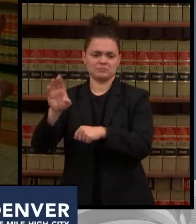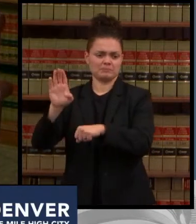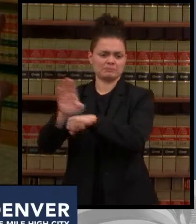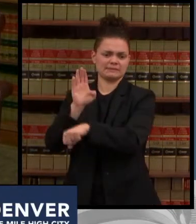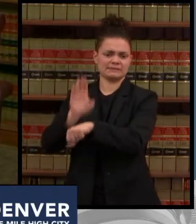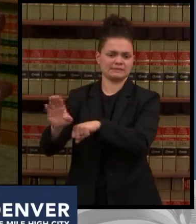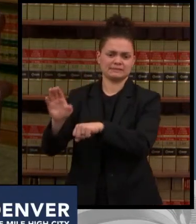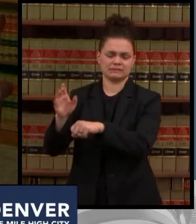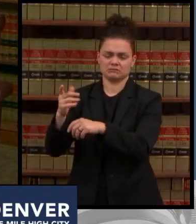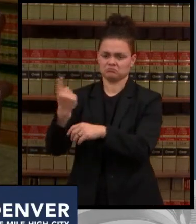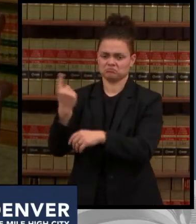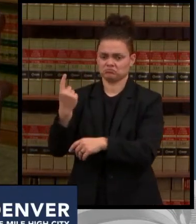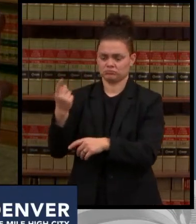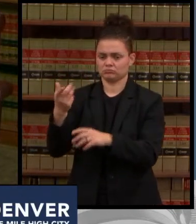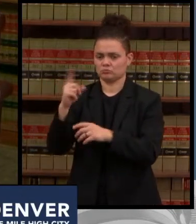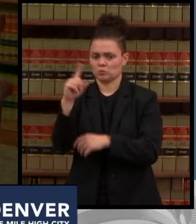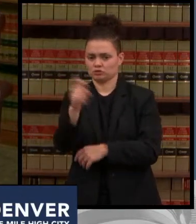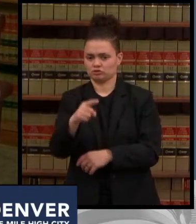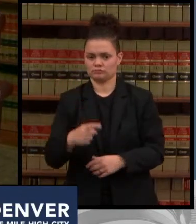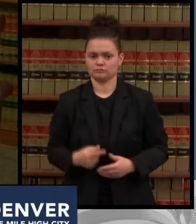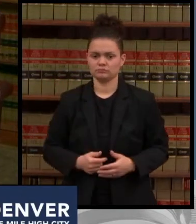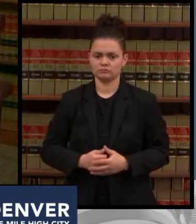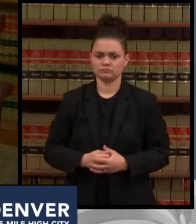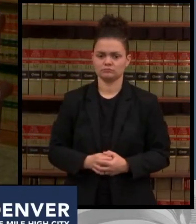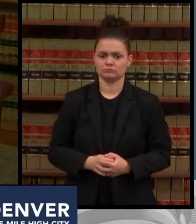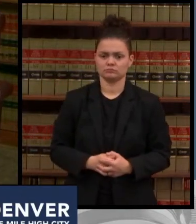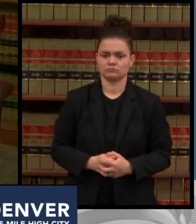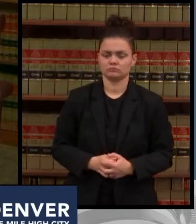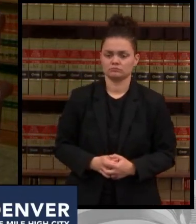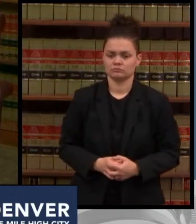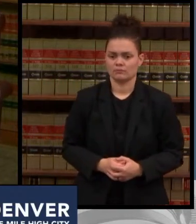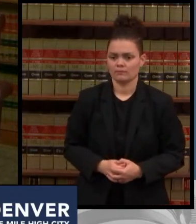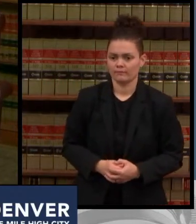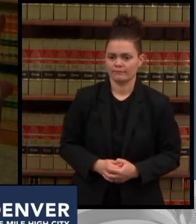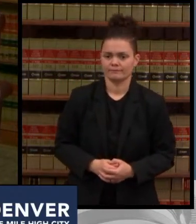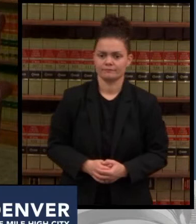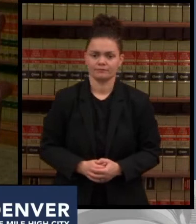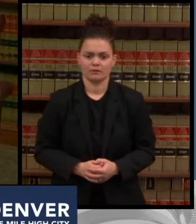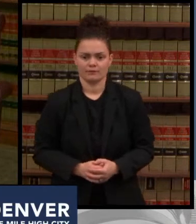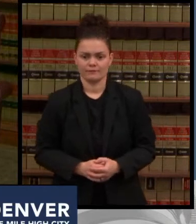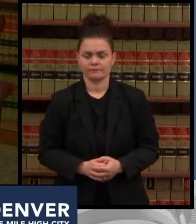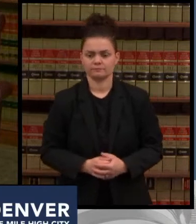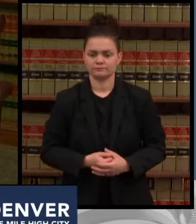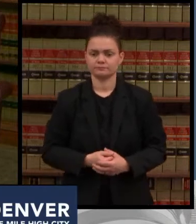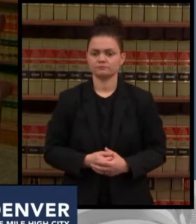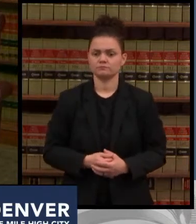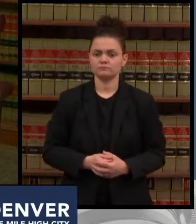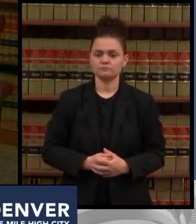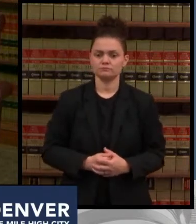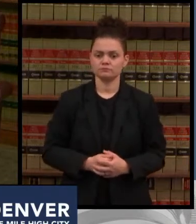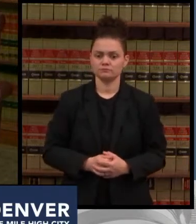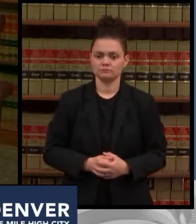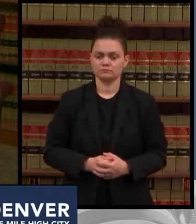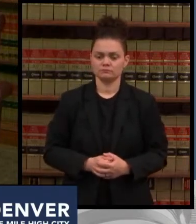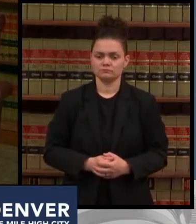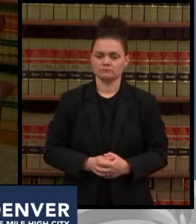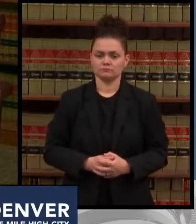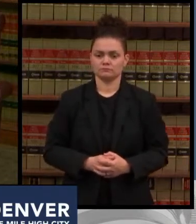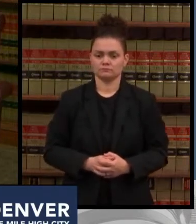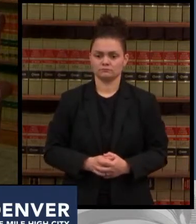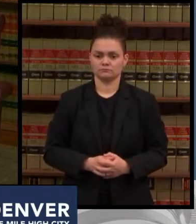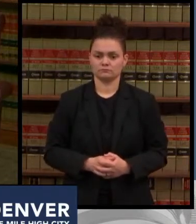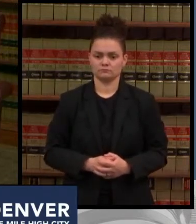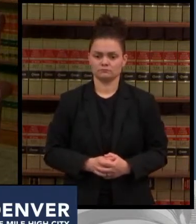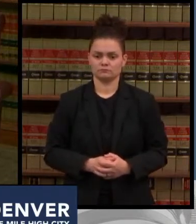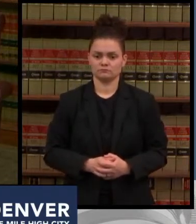Yeah, I was just wondering whether or not people who are unvaccinated can still wear a mask in